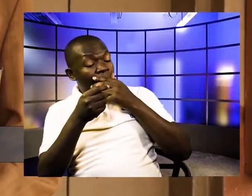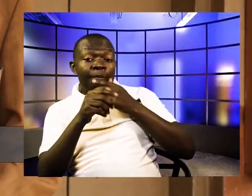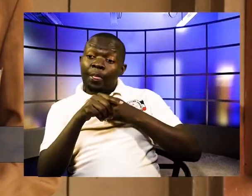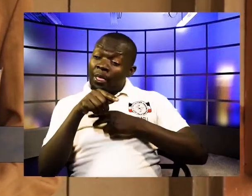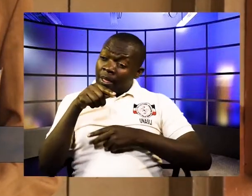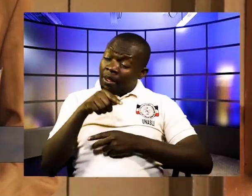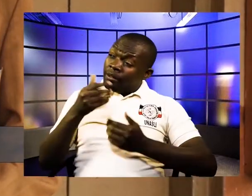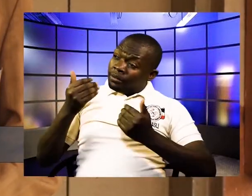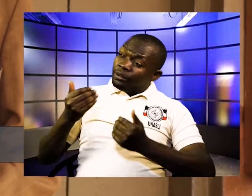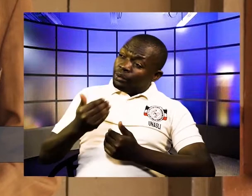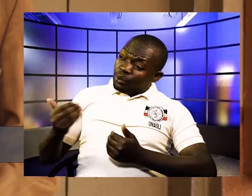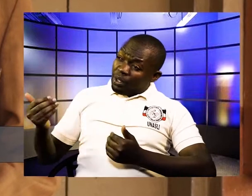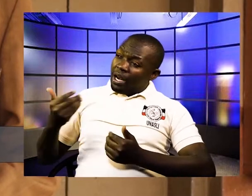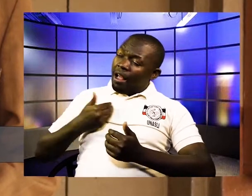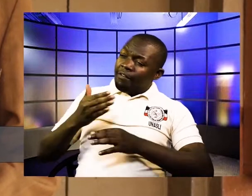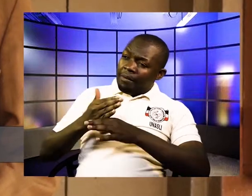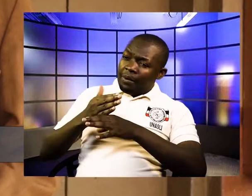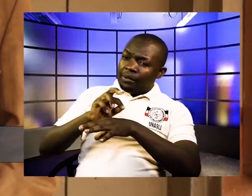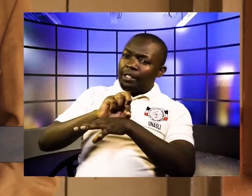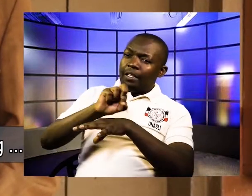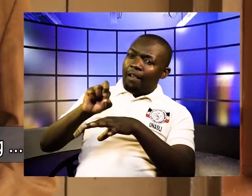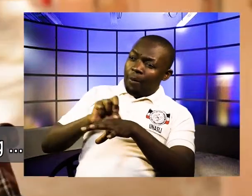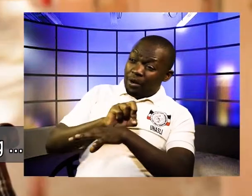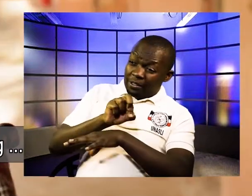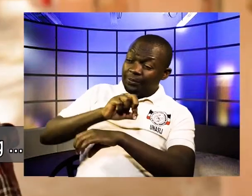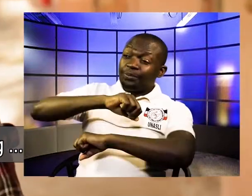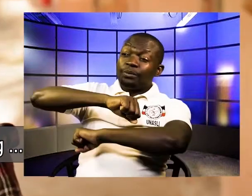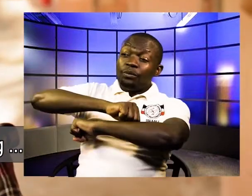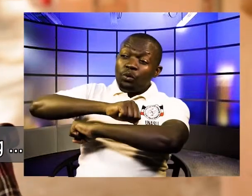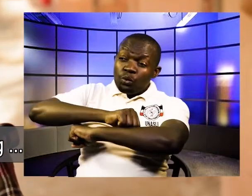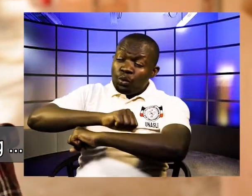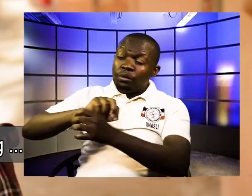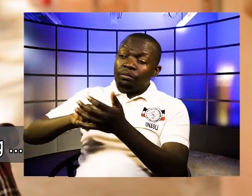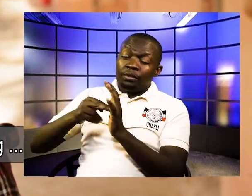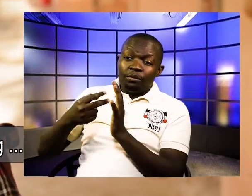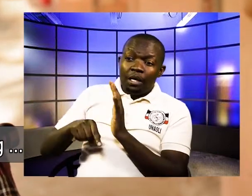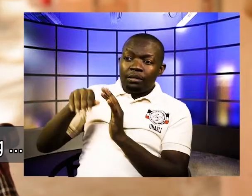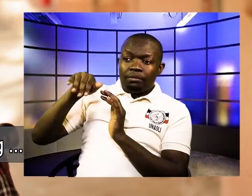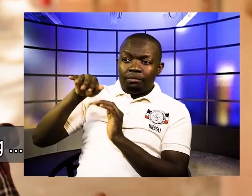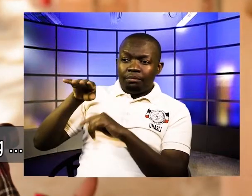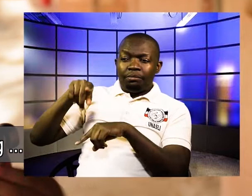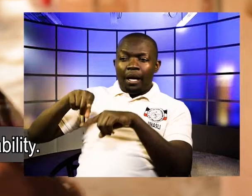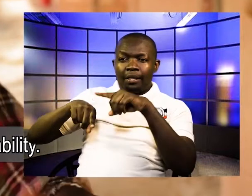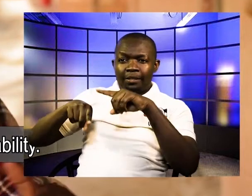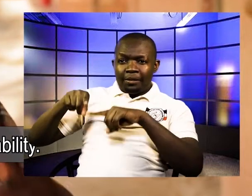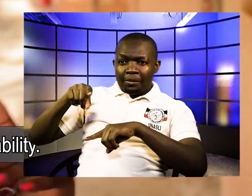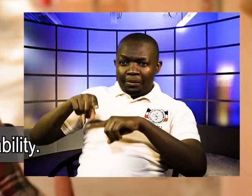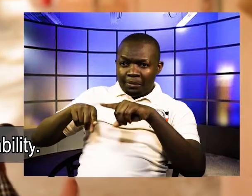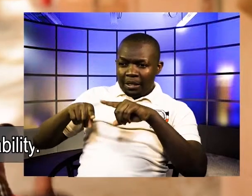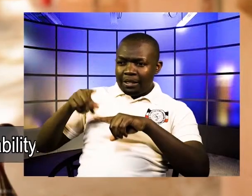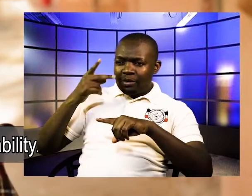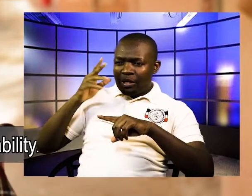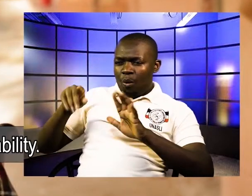Abaana bano bamala essaawa nga 8 mu ssomero. Ekitegeeza nti we participate in the okuggyawo